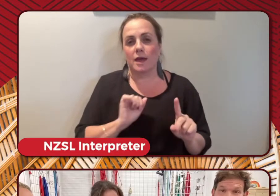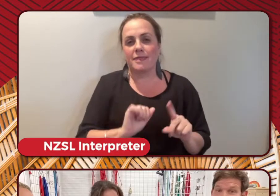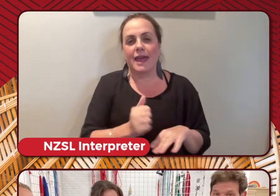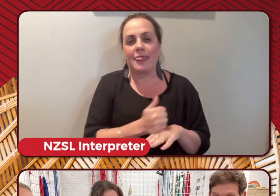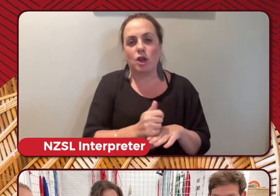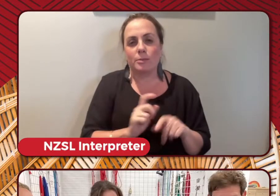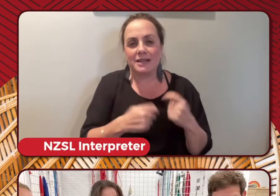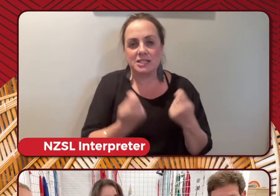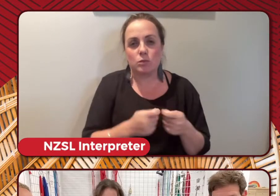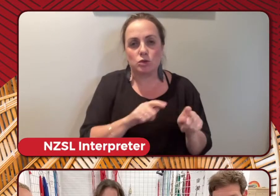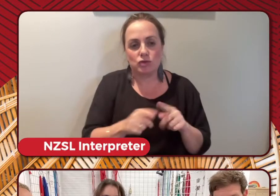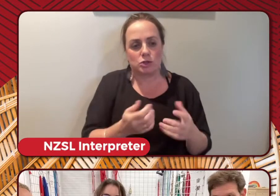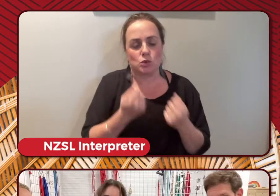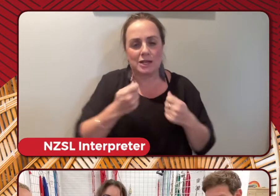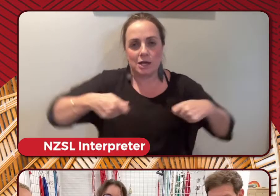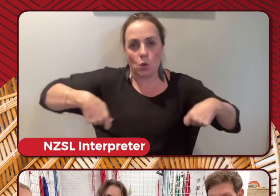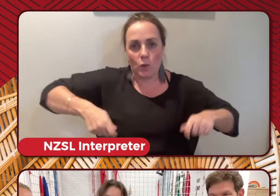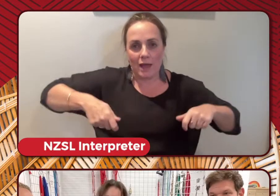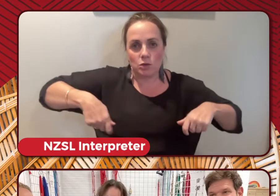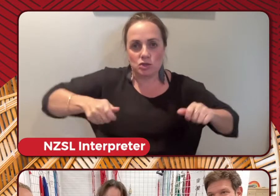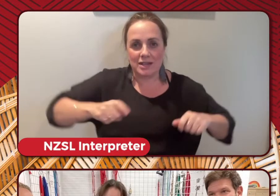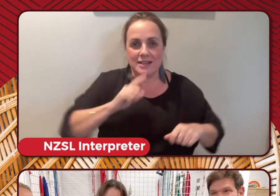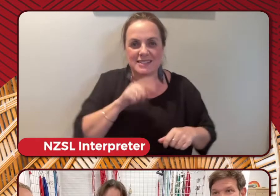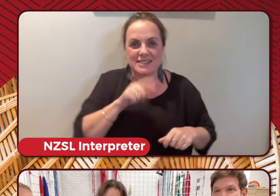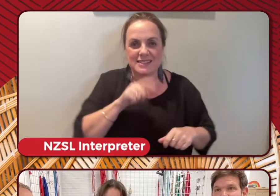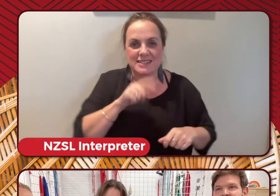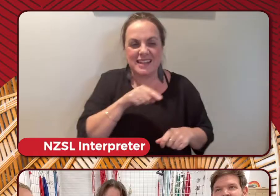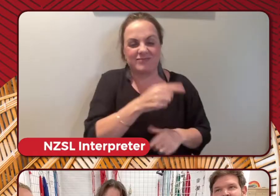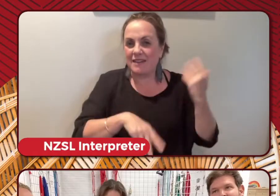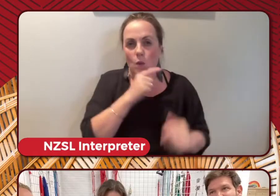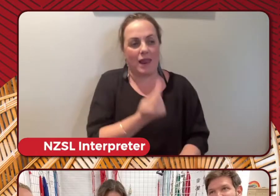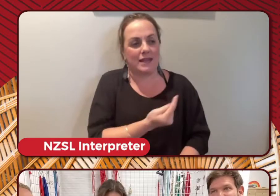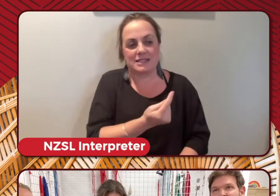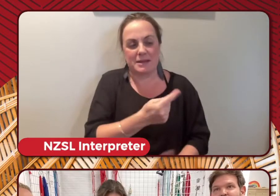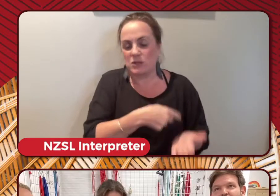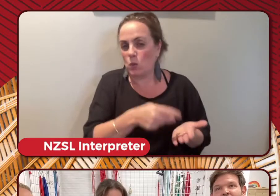trying to get a wheelchair for Kiara, saying she's never going to be independently walking.